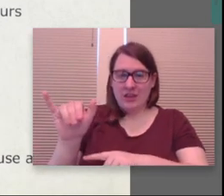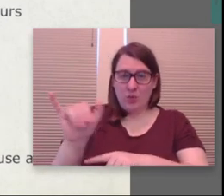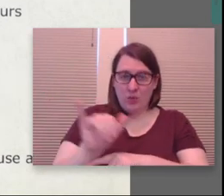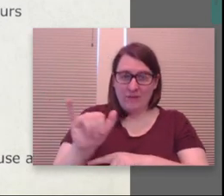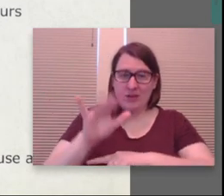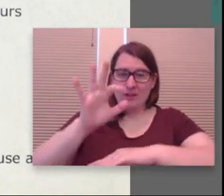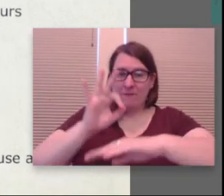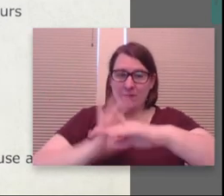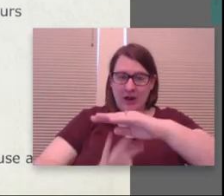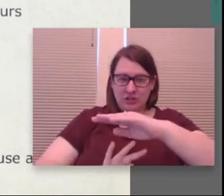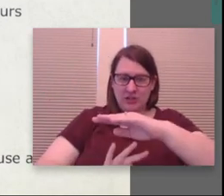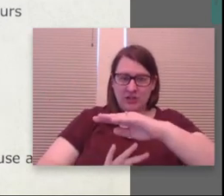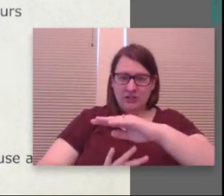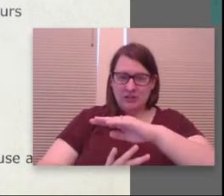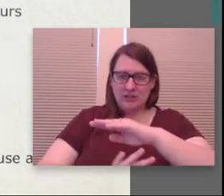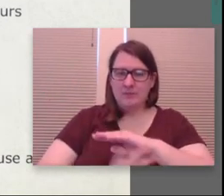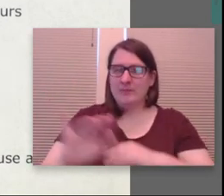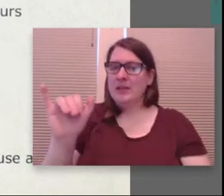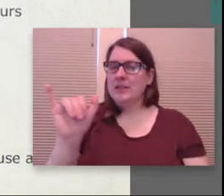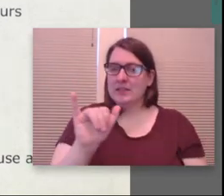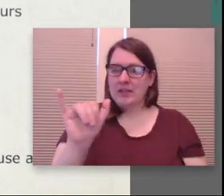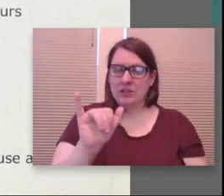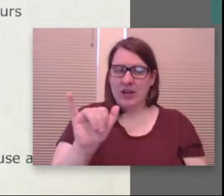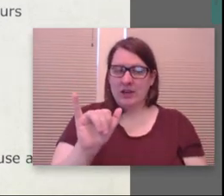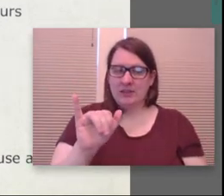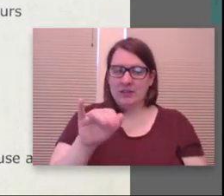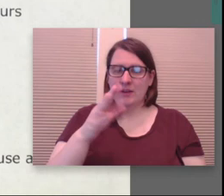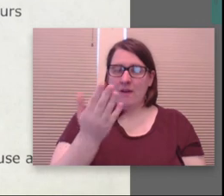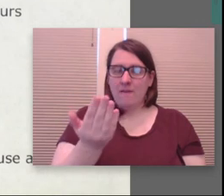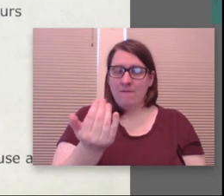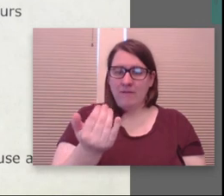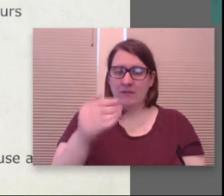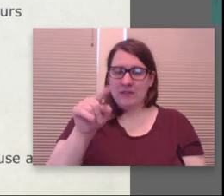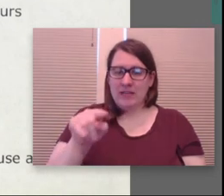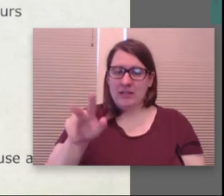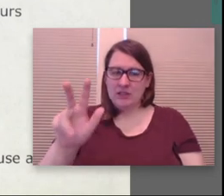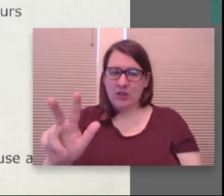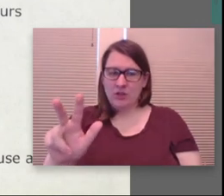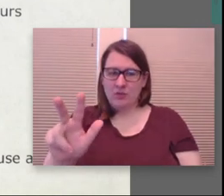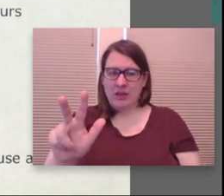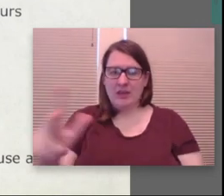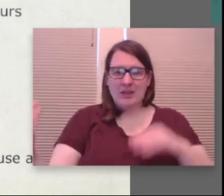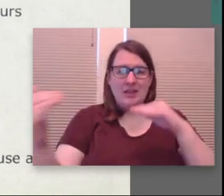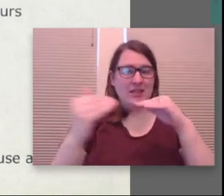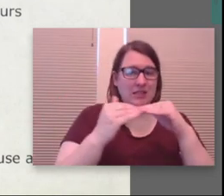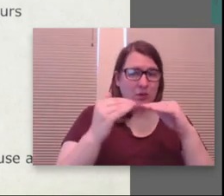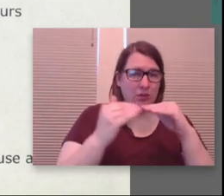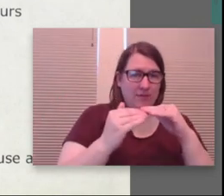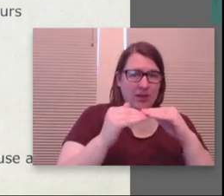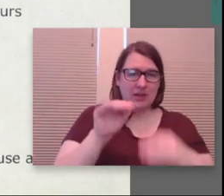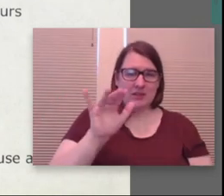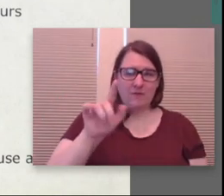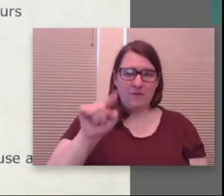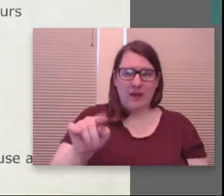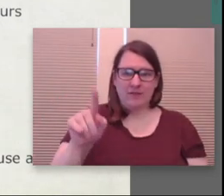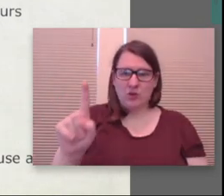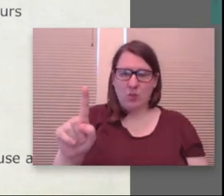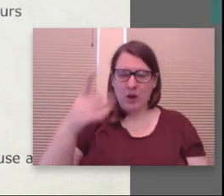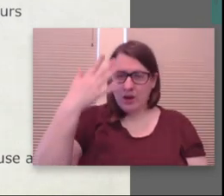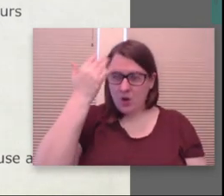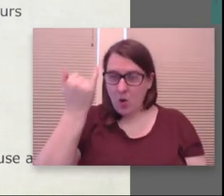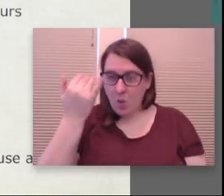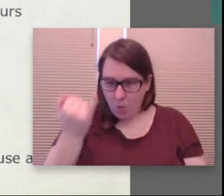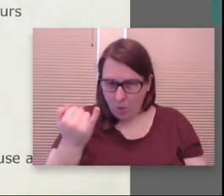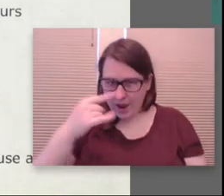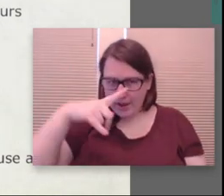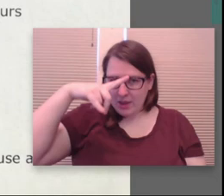They're equivalent fractions, such as 15 to 3 is equivalent to 5 to